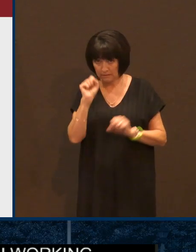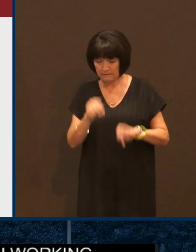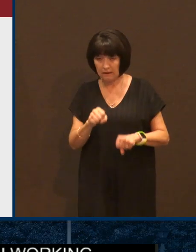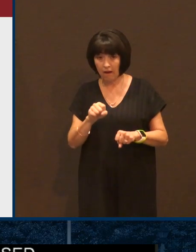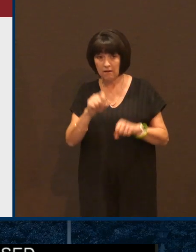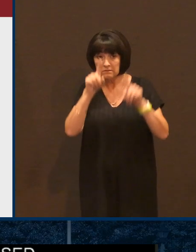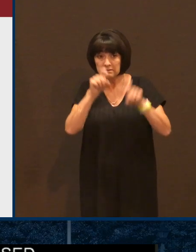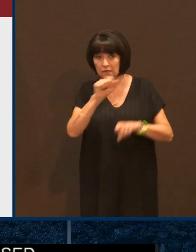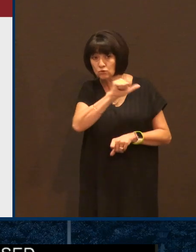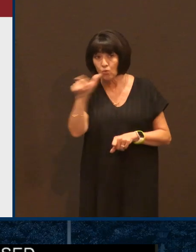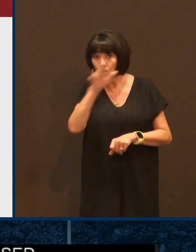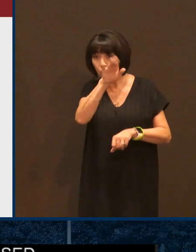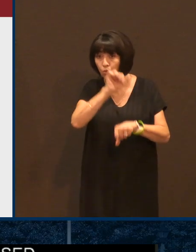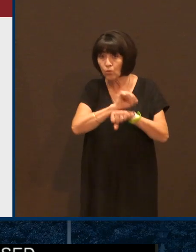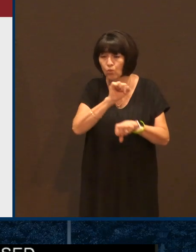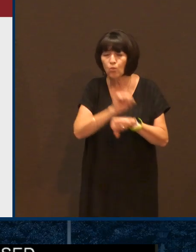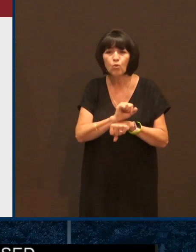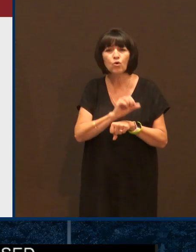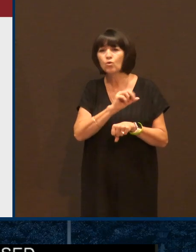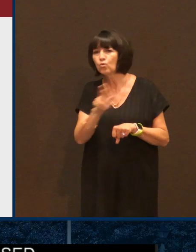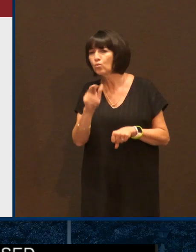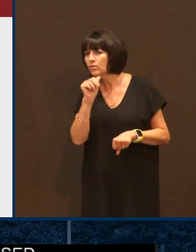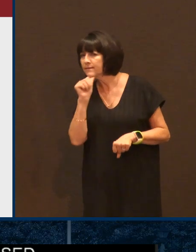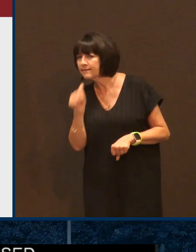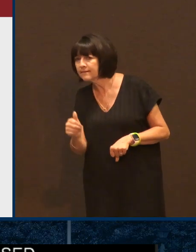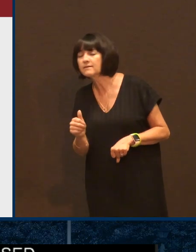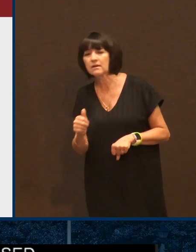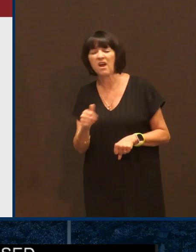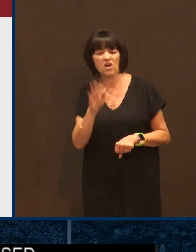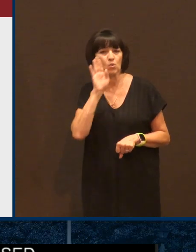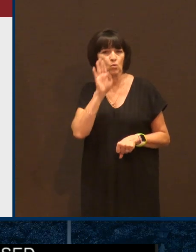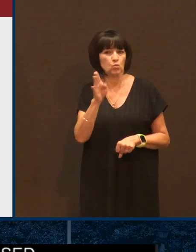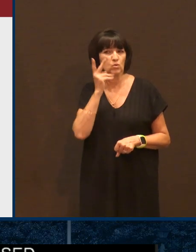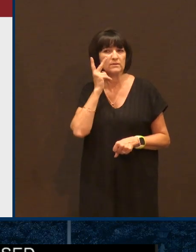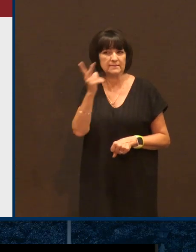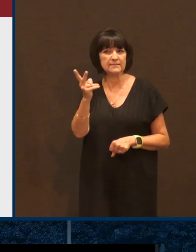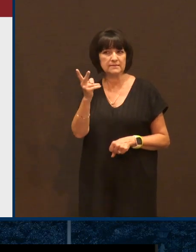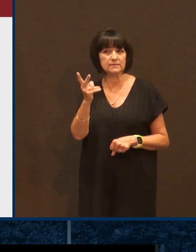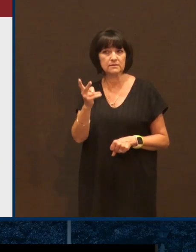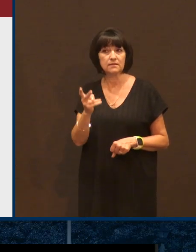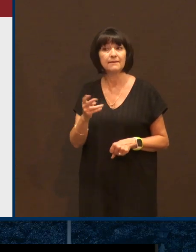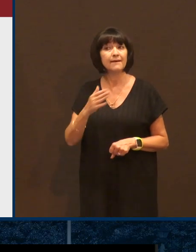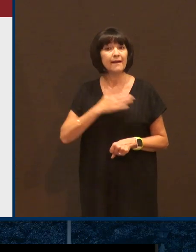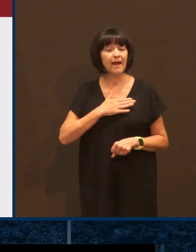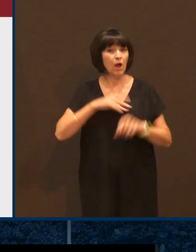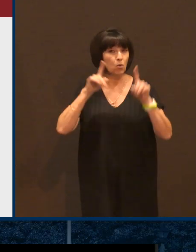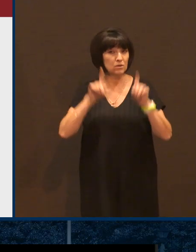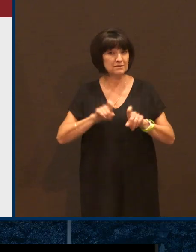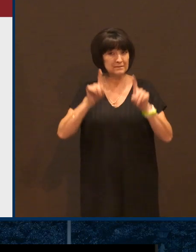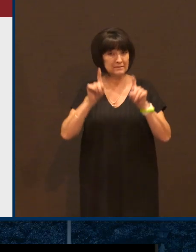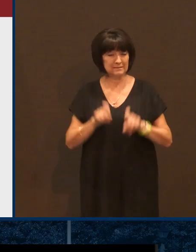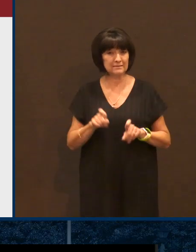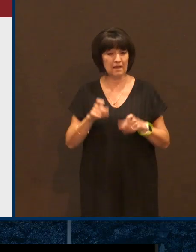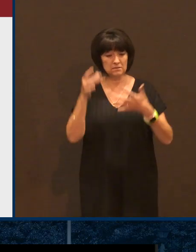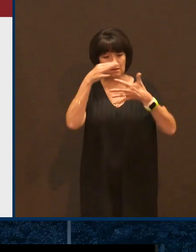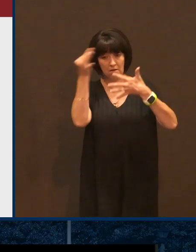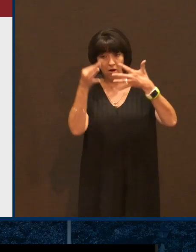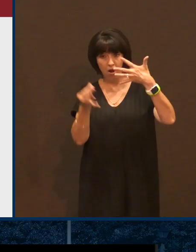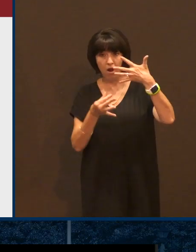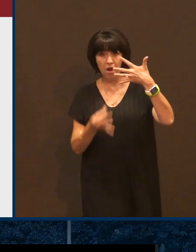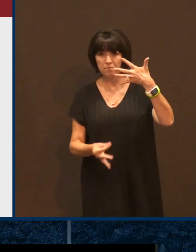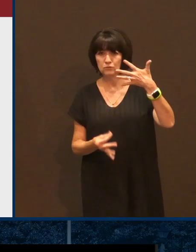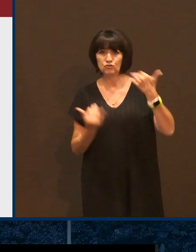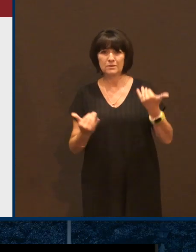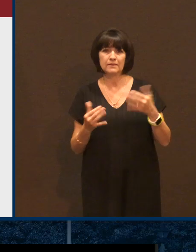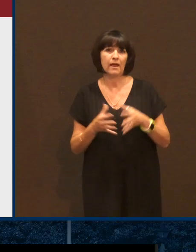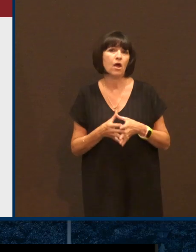next slide, you'll see that our list of testing options has grown significantly. We're going to announce some exciting news